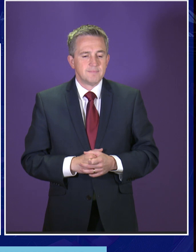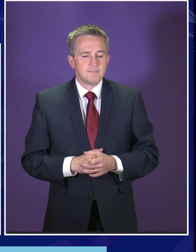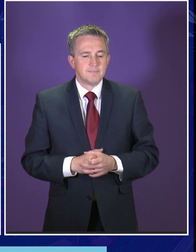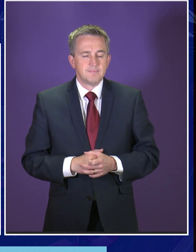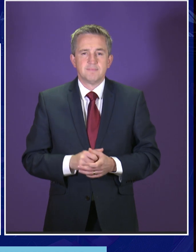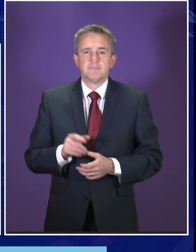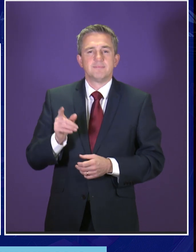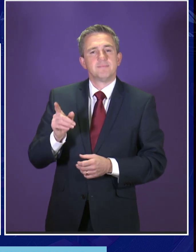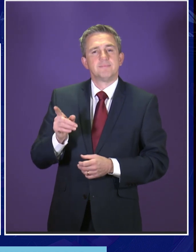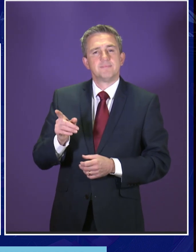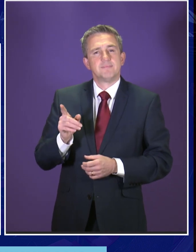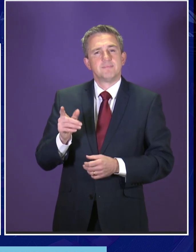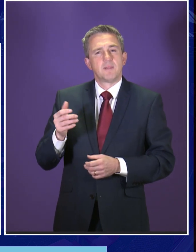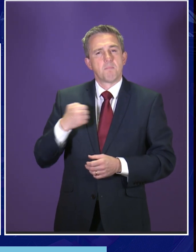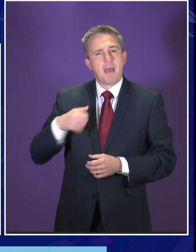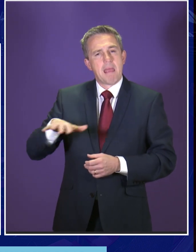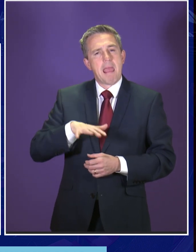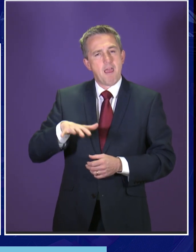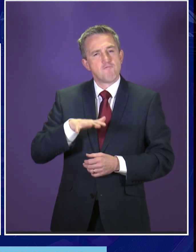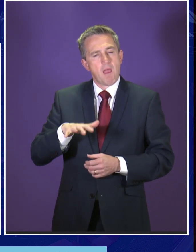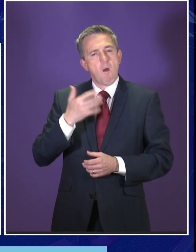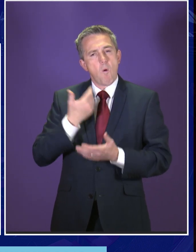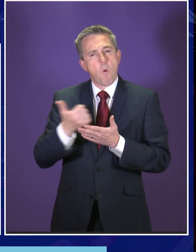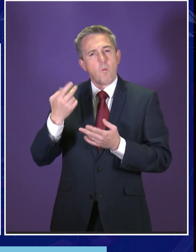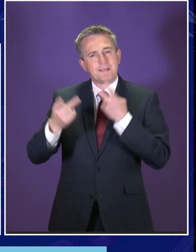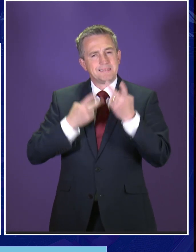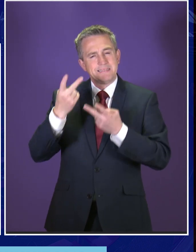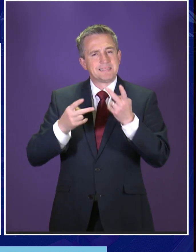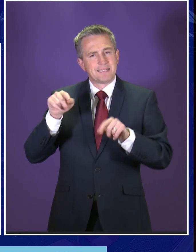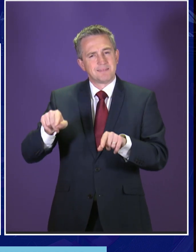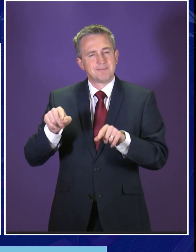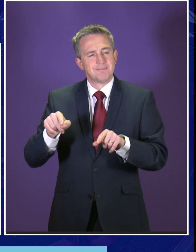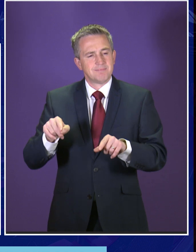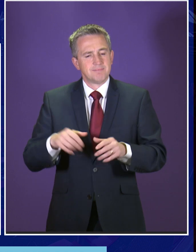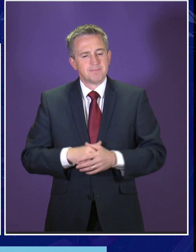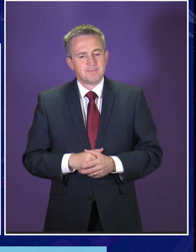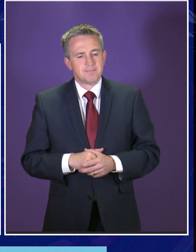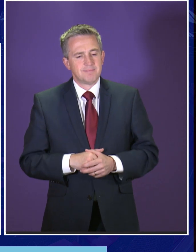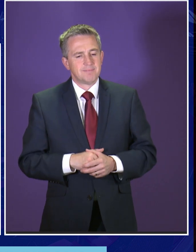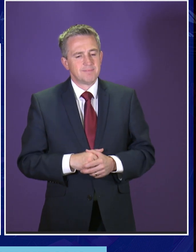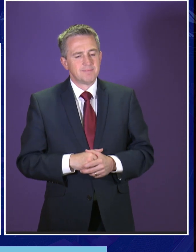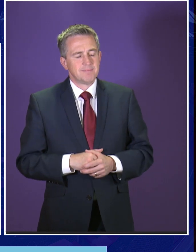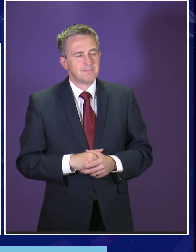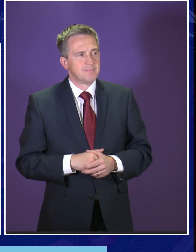That's a welcome song from where I come from. And it speaks of an old, no need.